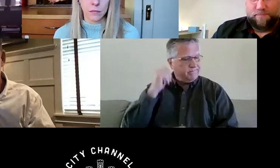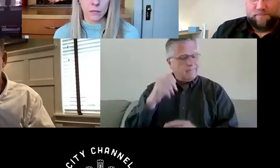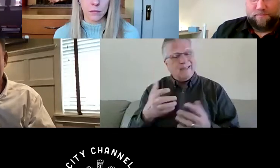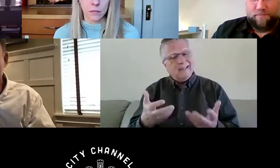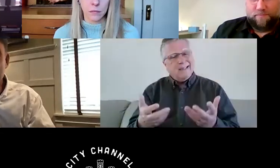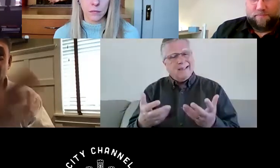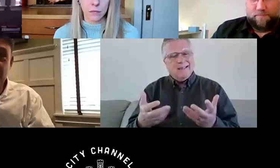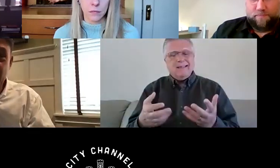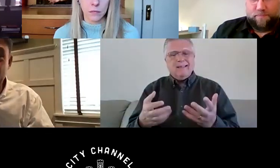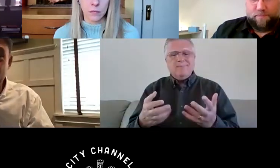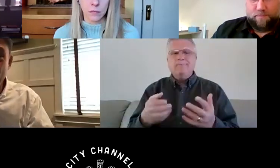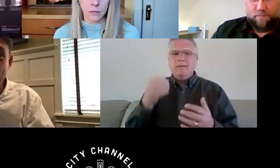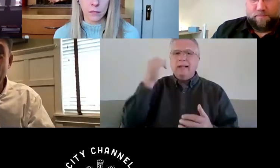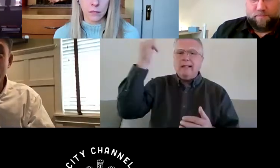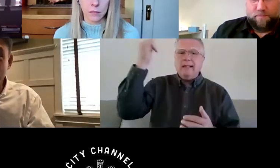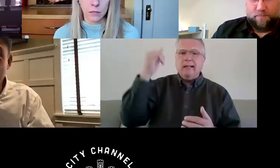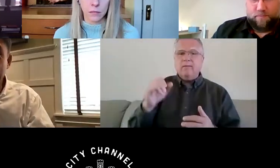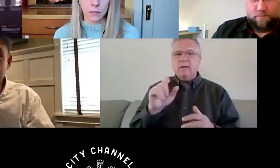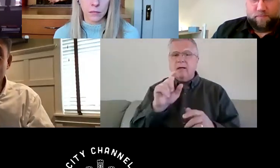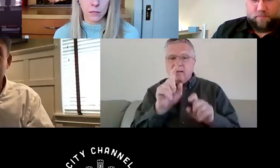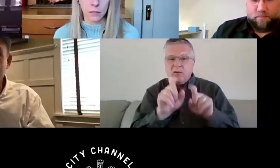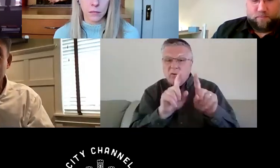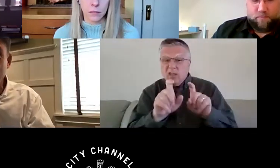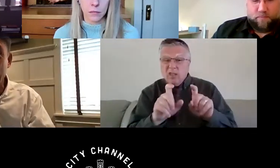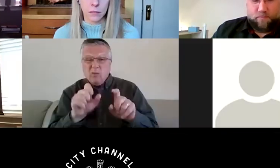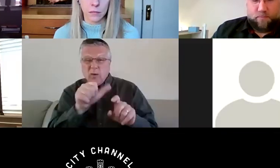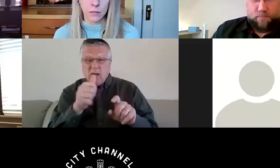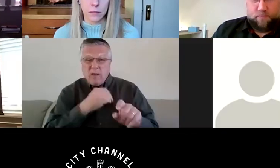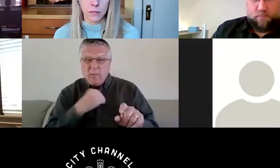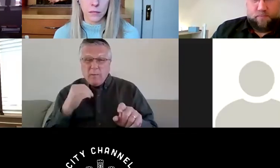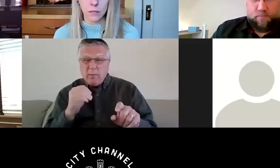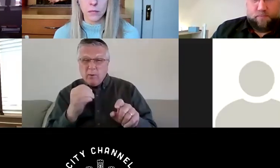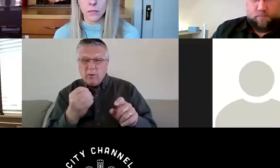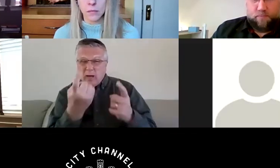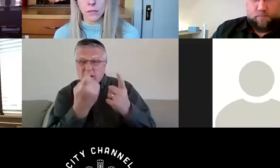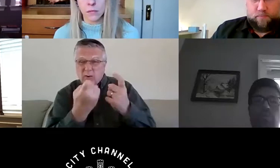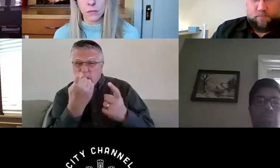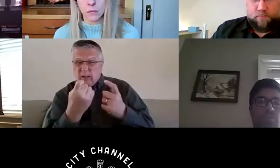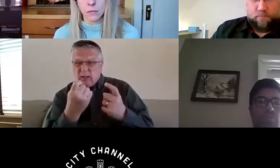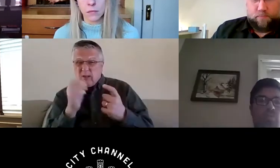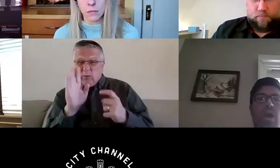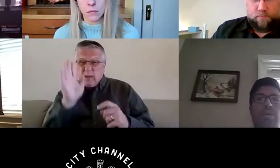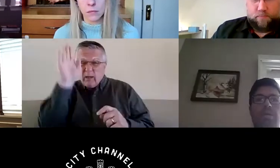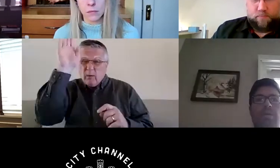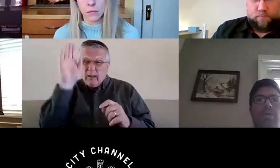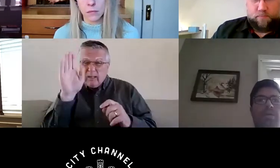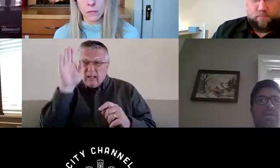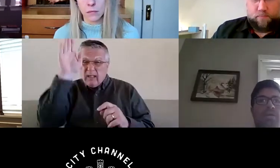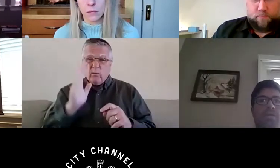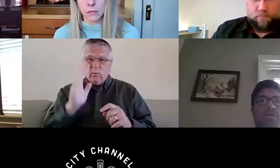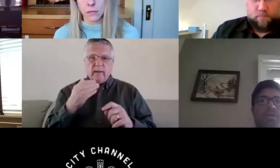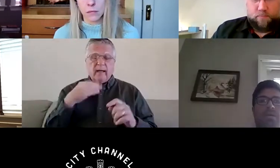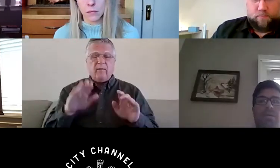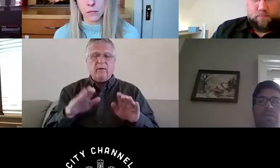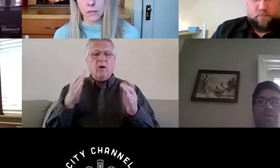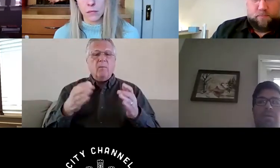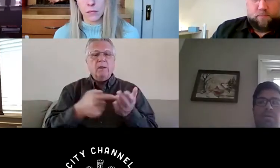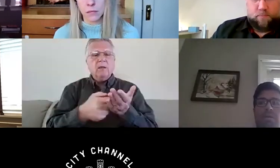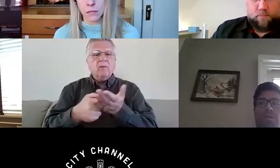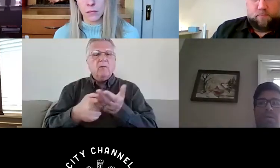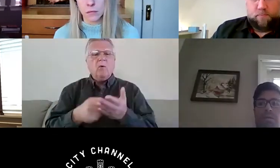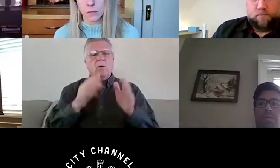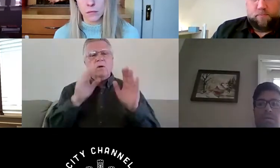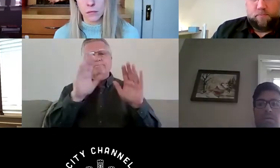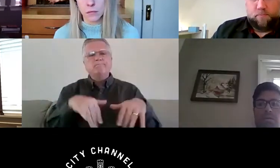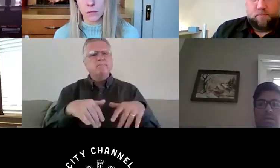If I ask questions, are other members going to ask questions? Or you want to raise your hands? Are we going to open discussion or should we just respect the sponsor's wishes